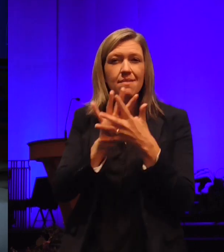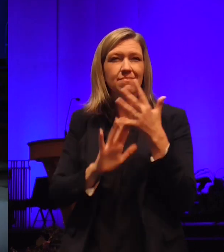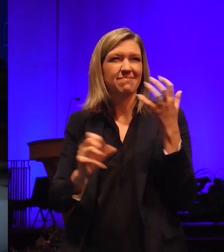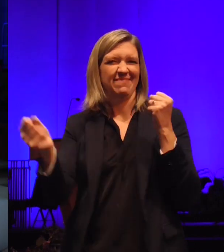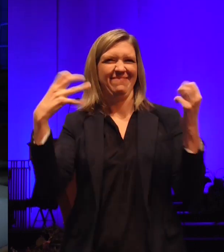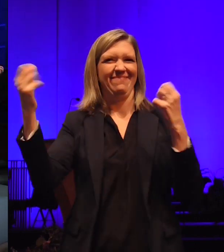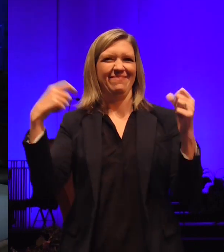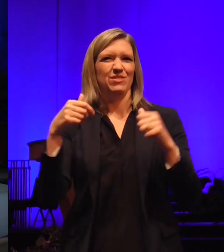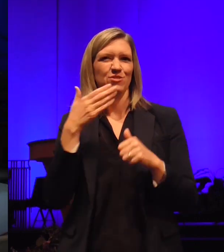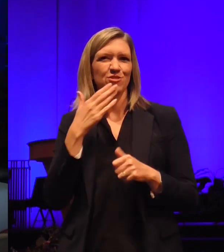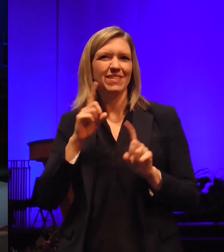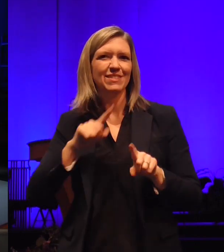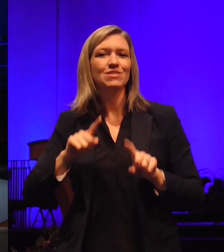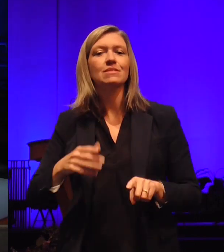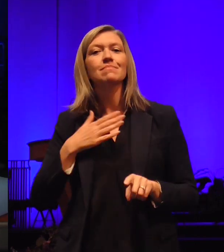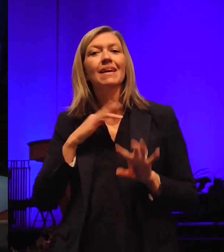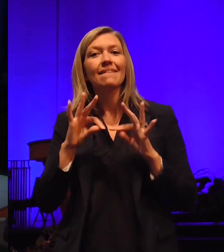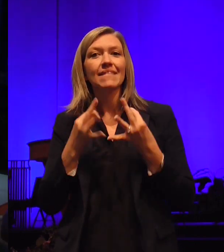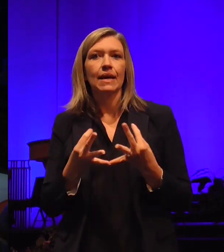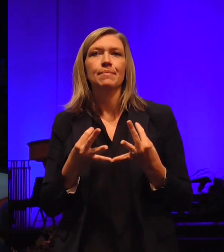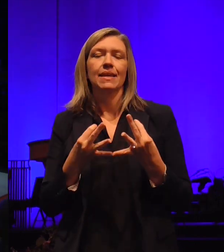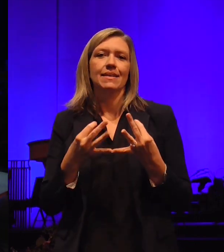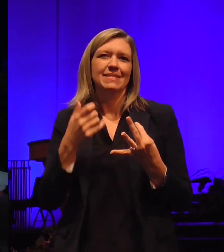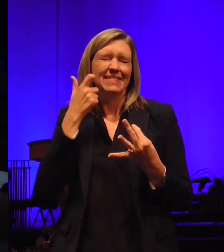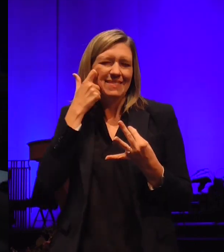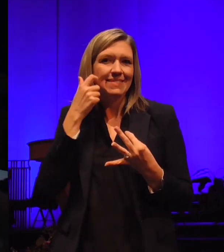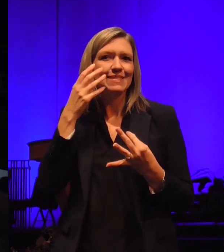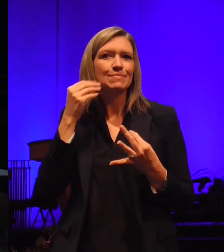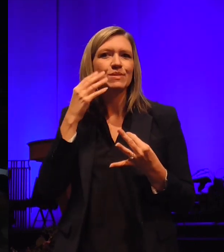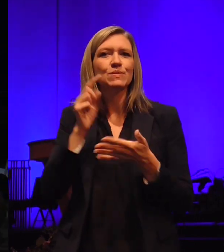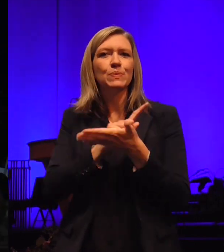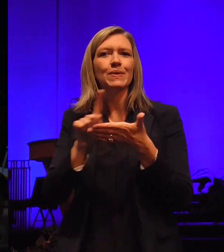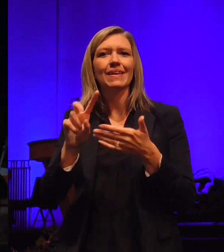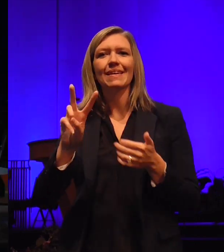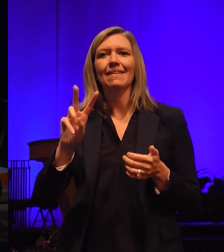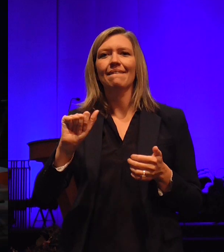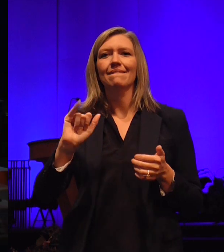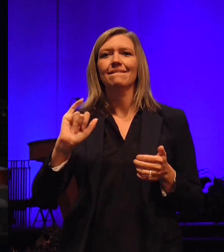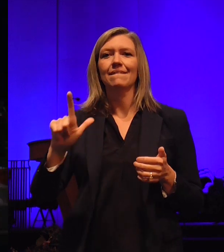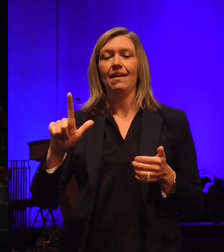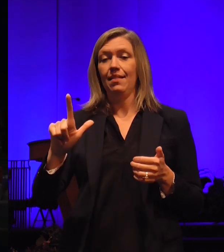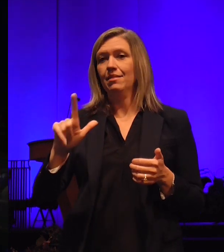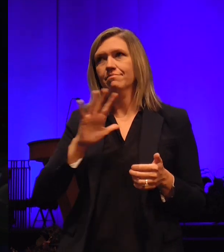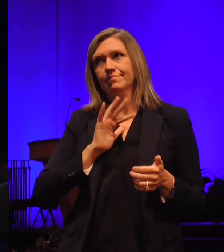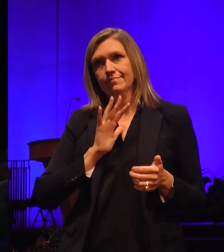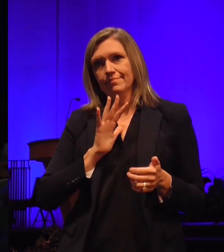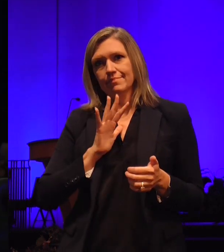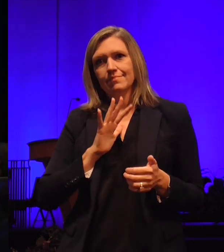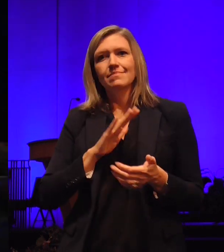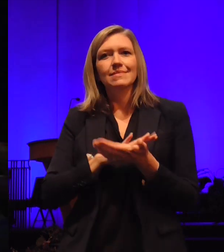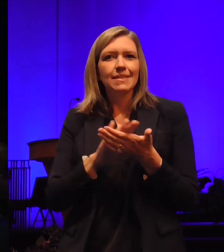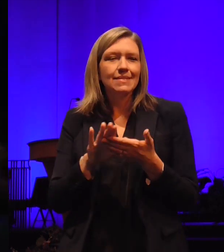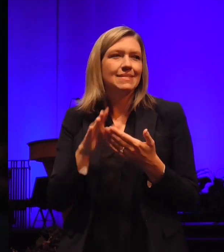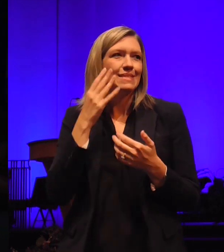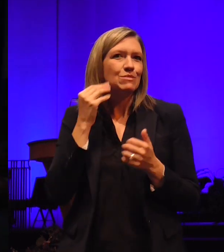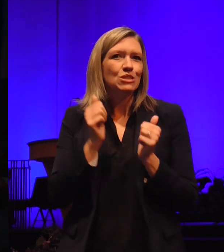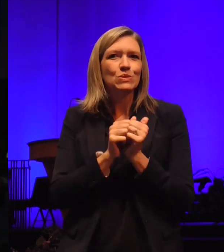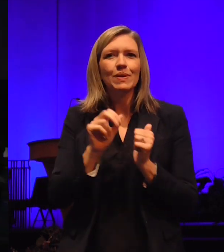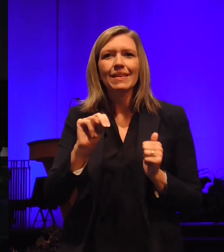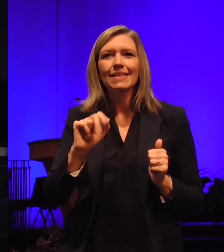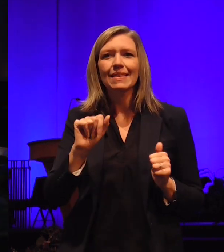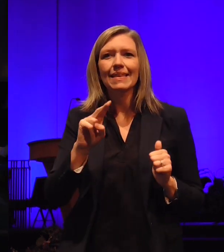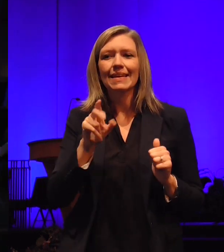Our family cheated. We got to spend the week in Vail, so all of those natural experiences with Nancy June, sometimes up over 11,000 feet, were